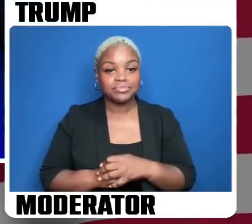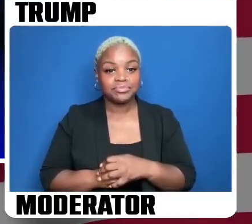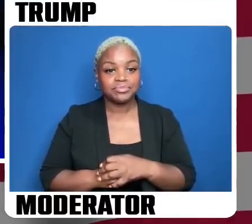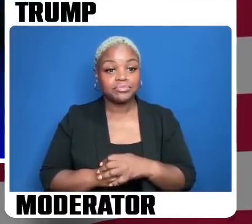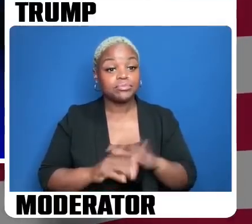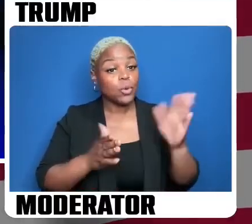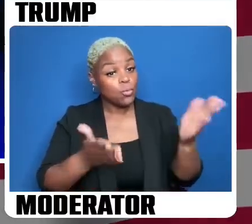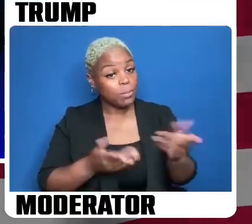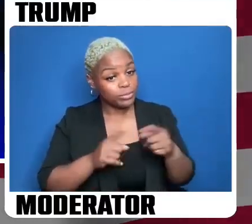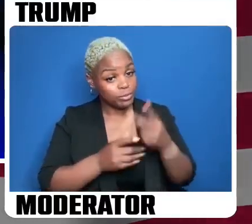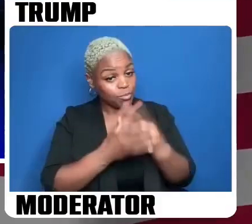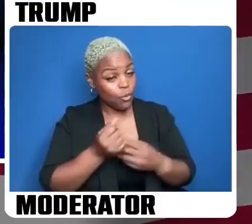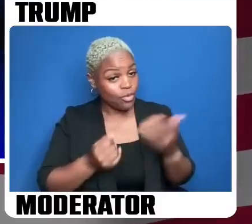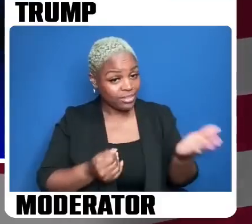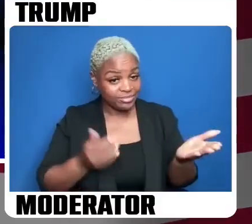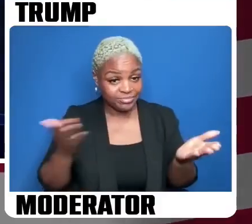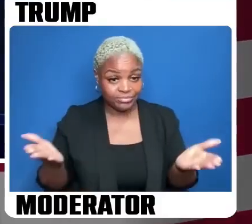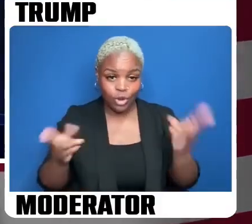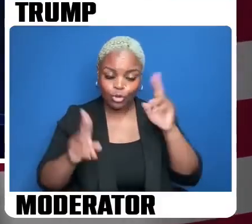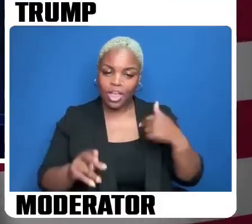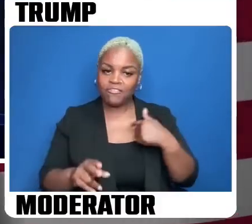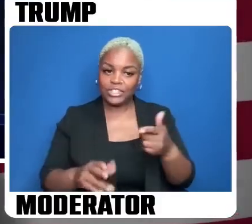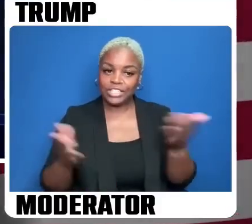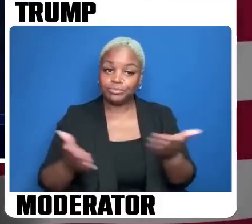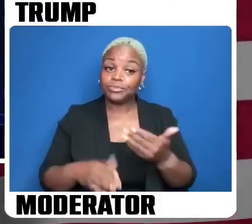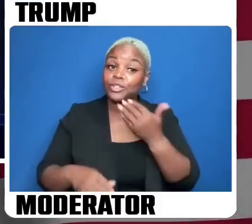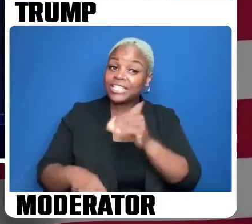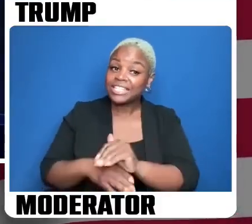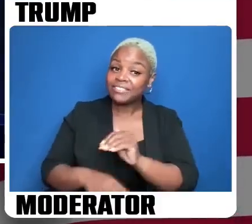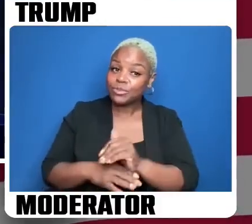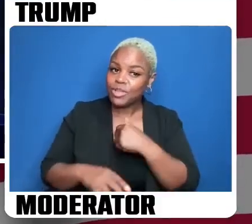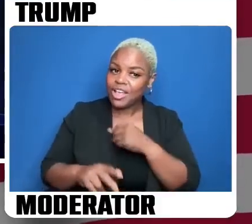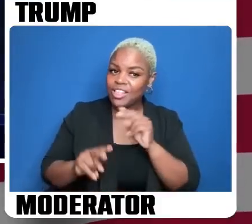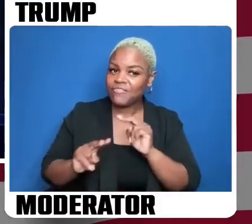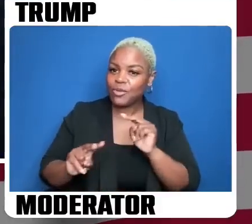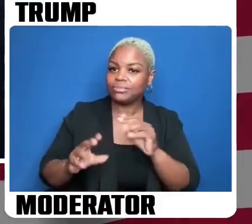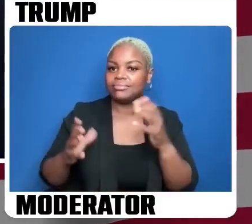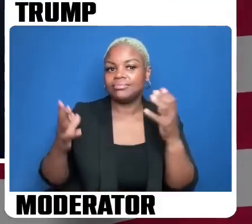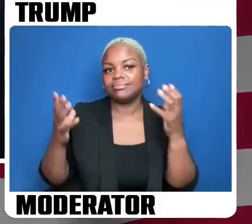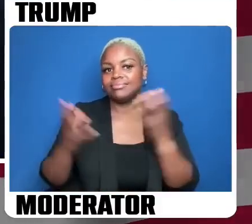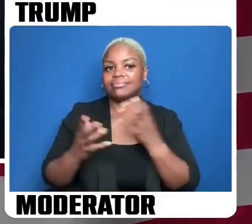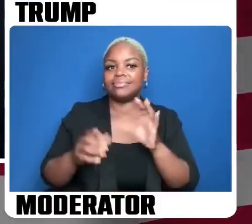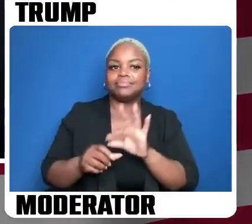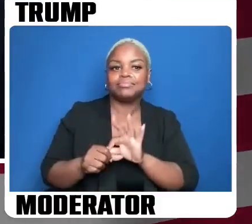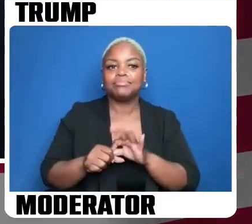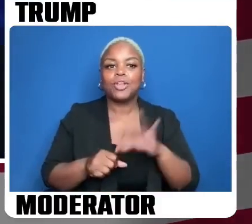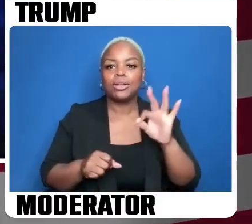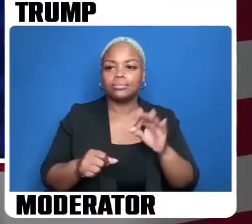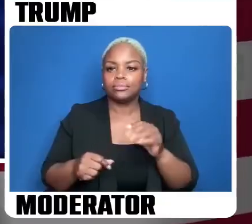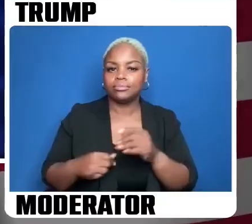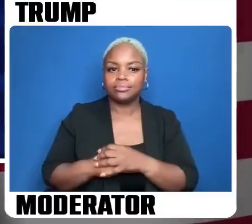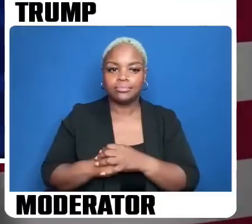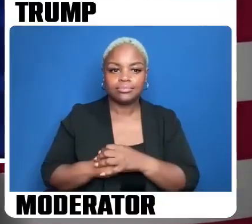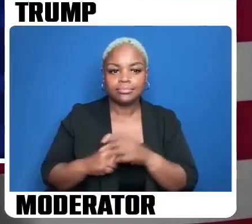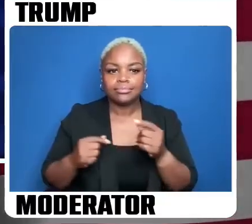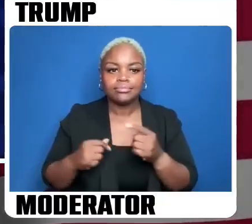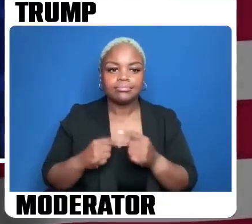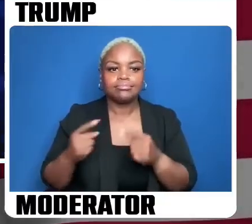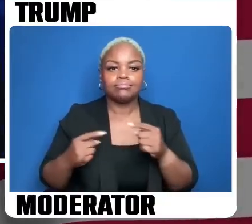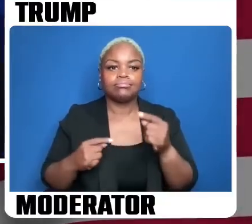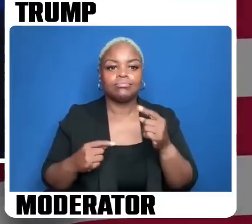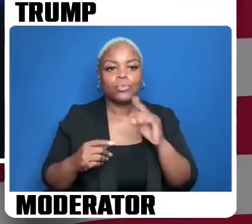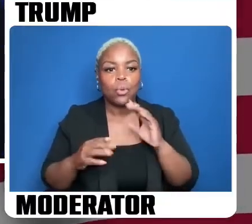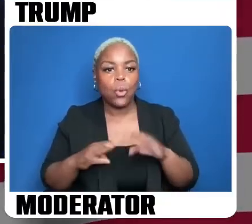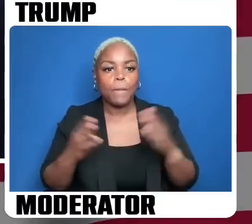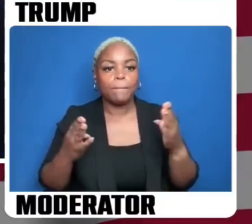tonight. Good evening. We are looking forward to a spirited and thoughtful debate. So let's get started. I want to begin tonight with the issue that voters